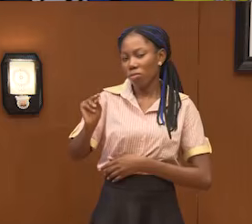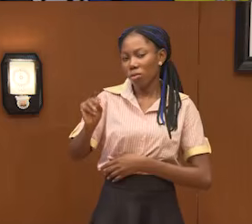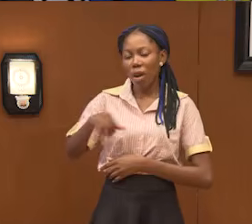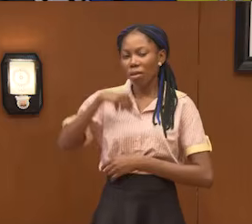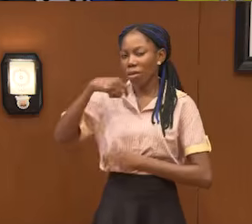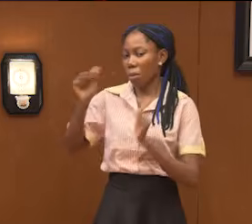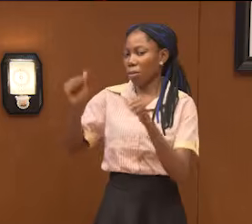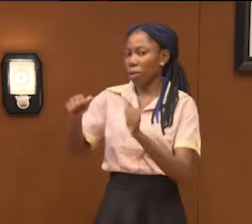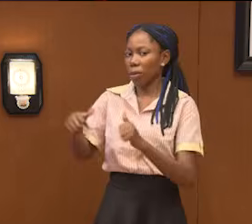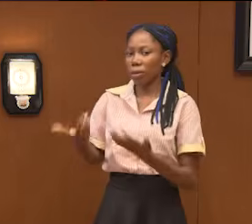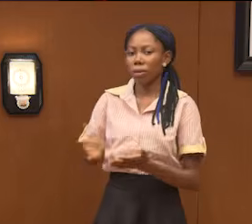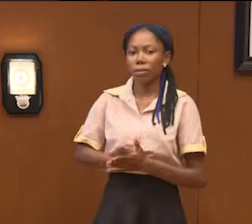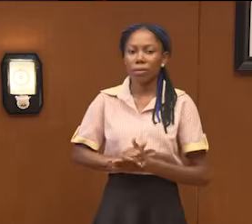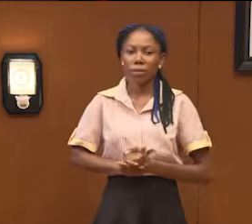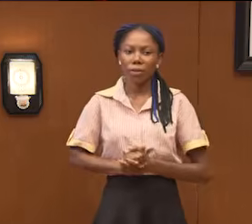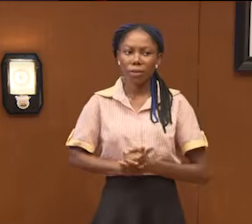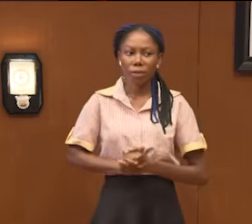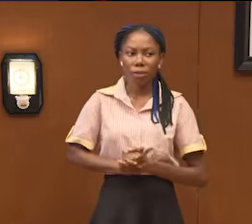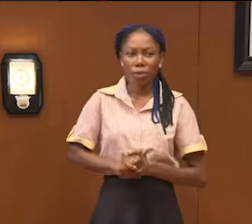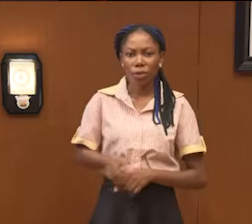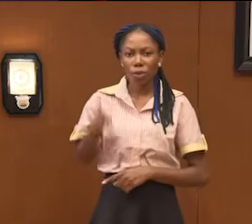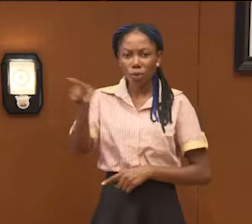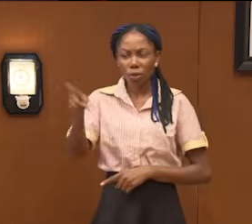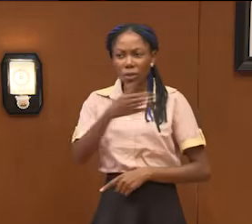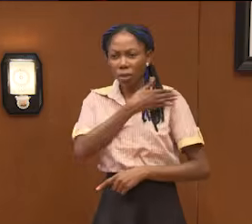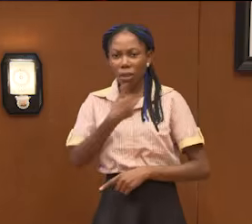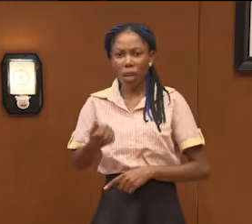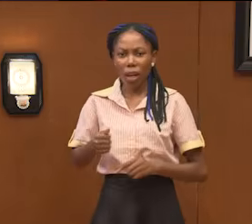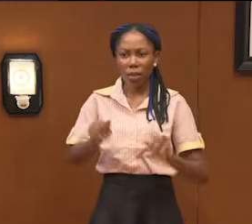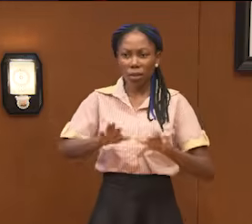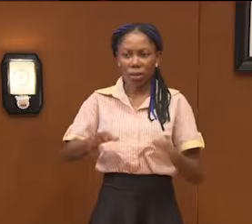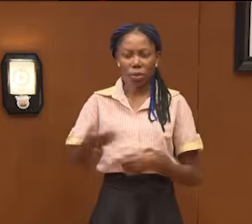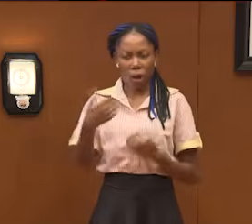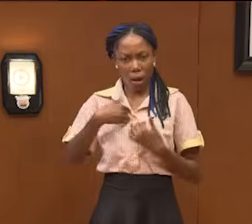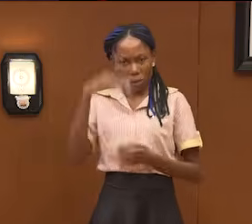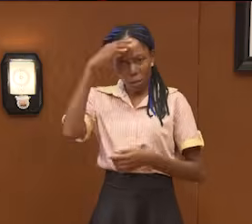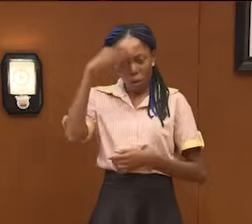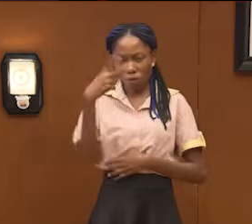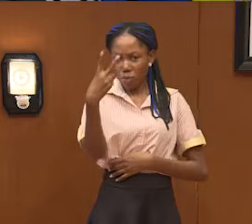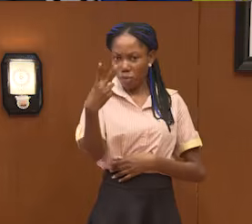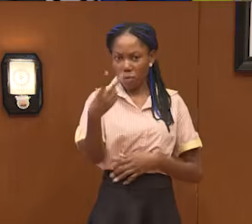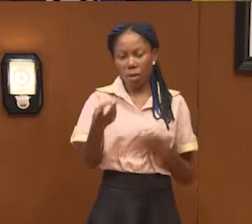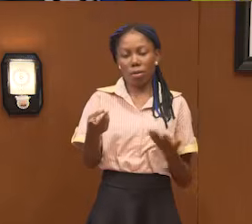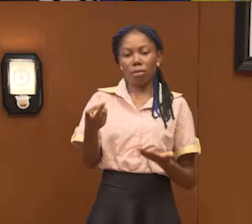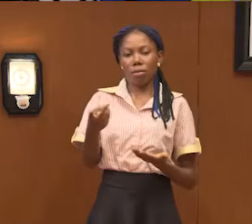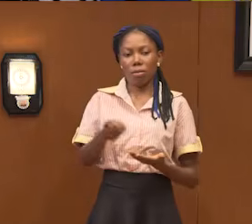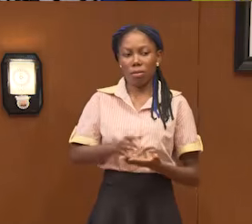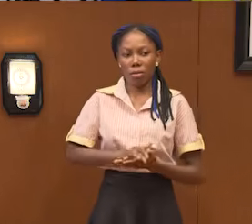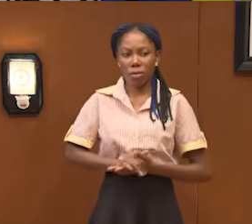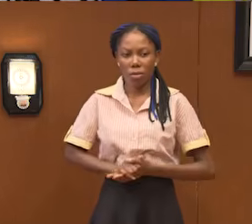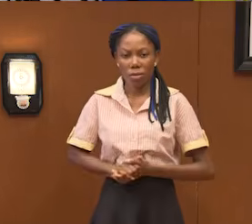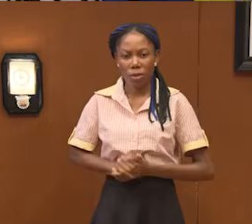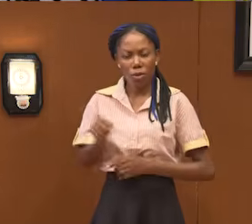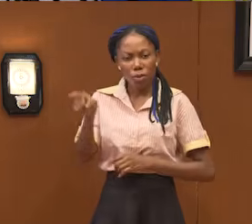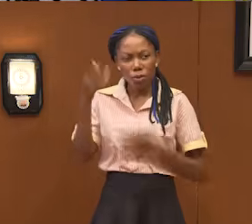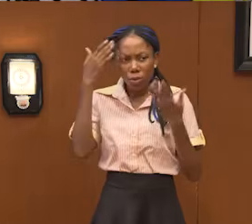Is that possible? You out of your children, you have boys, right? 2 boys, 1 girl. So you don't know